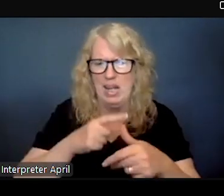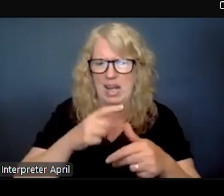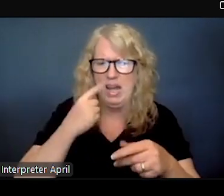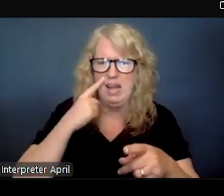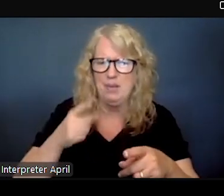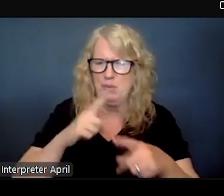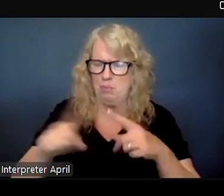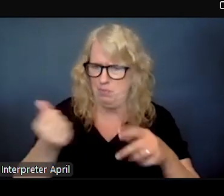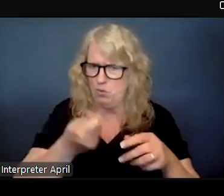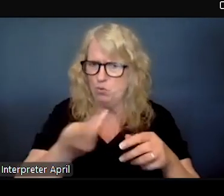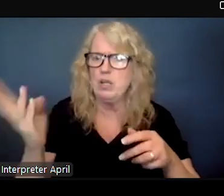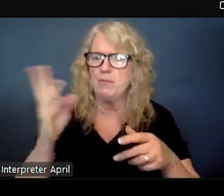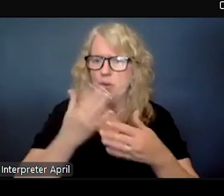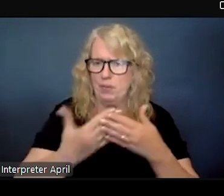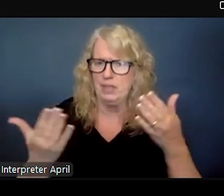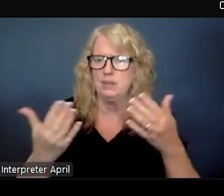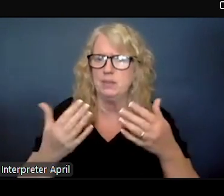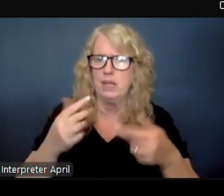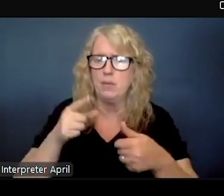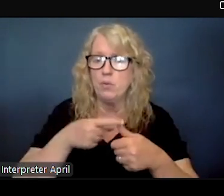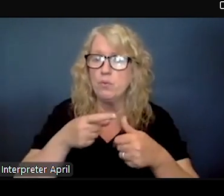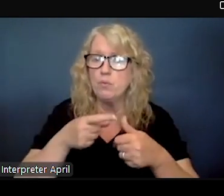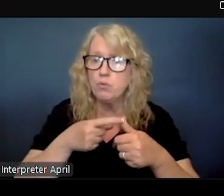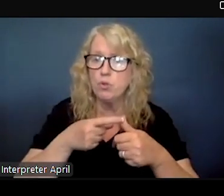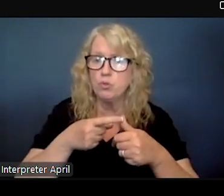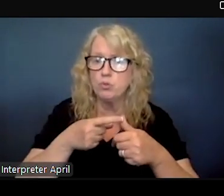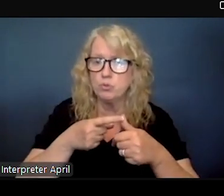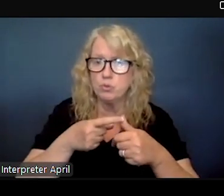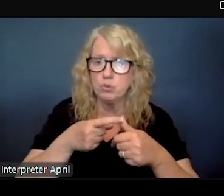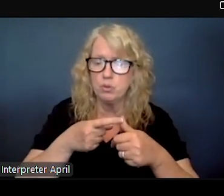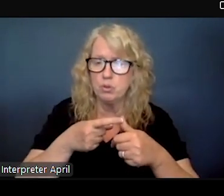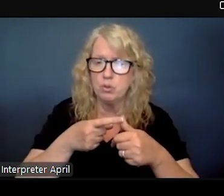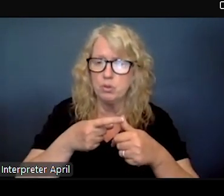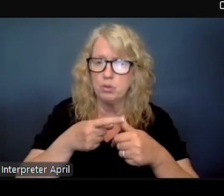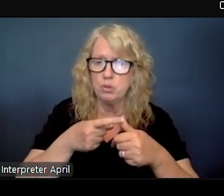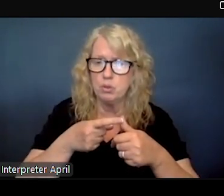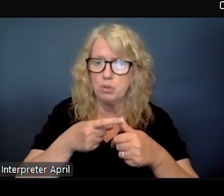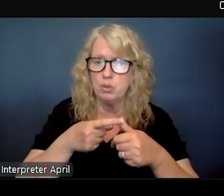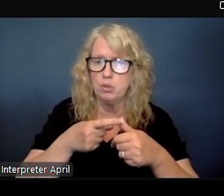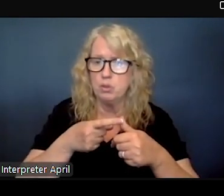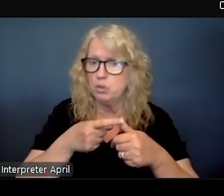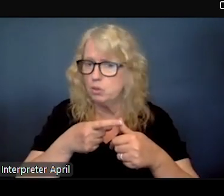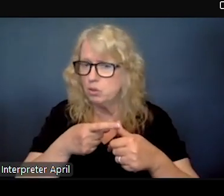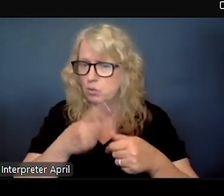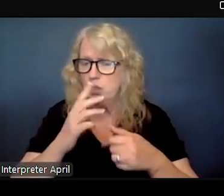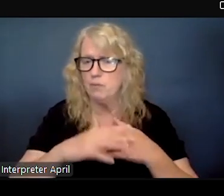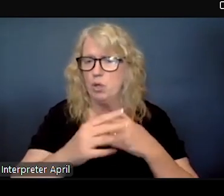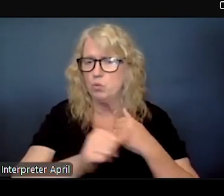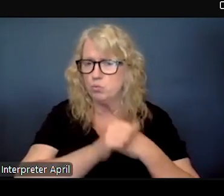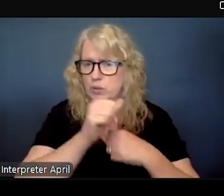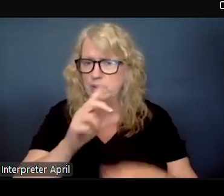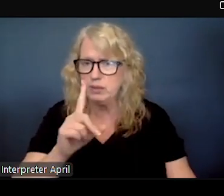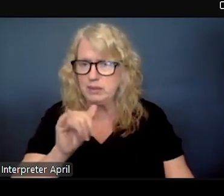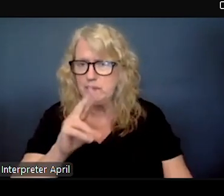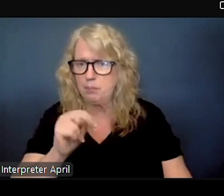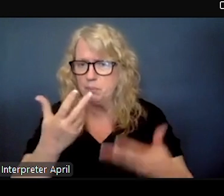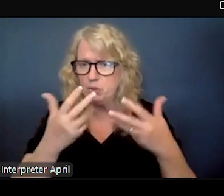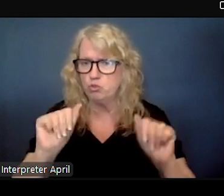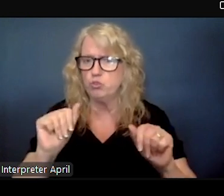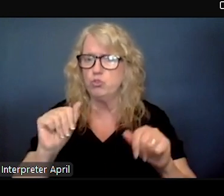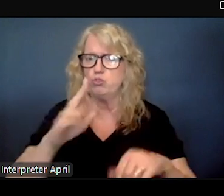think several elements of this. So the first is that we have a risk detection module that we have to try to